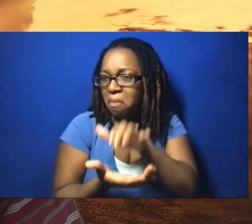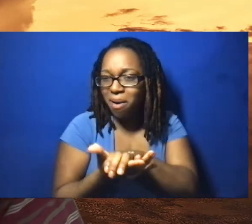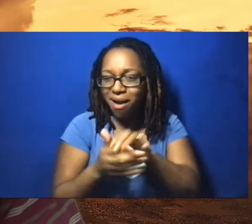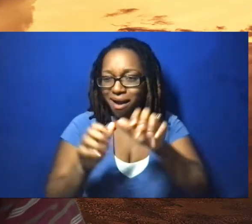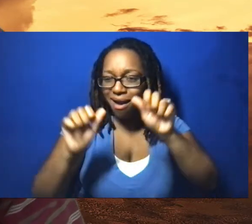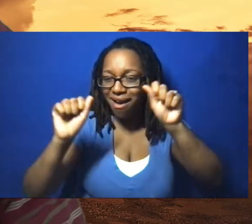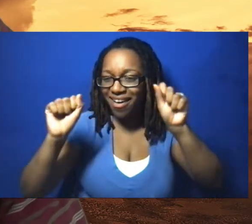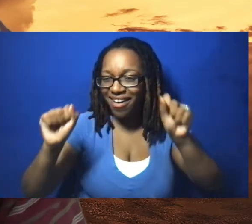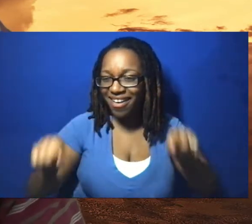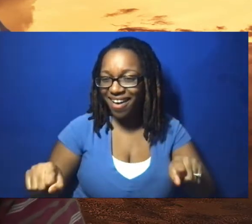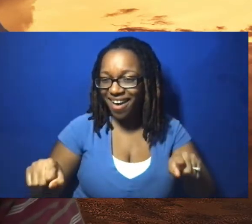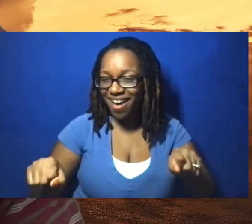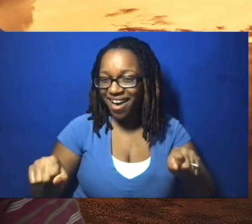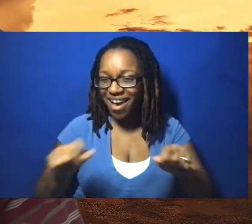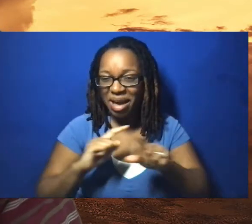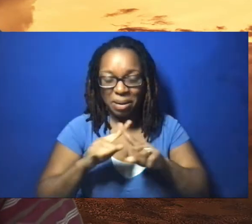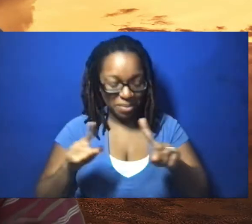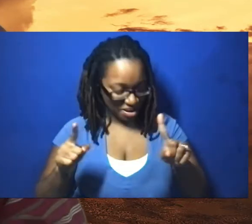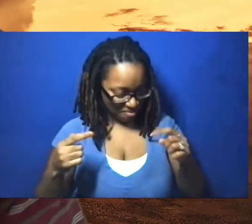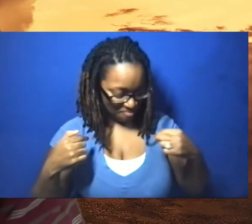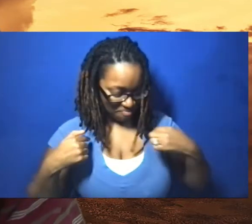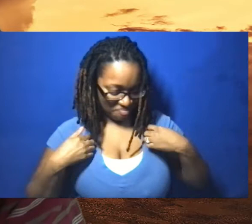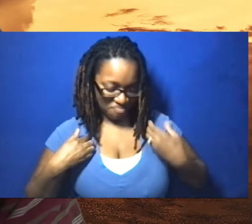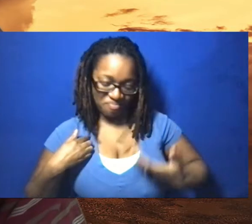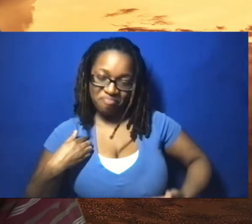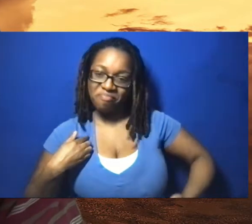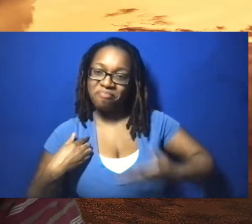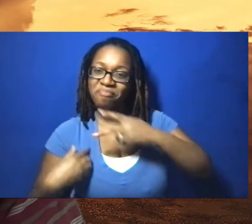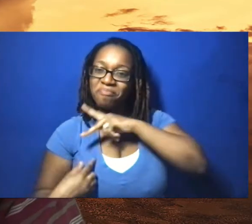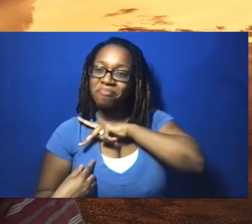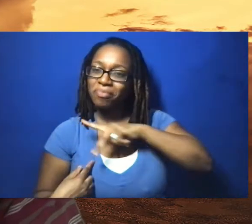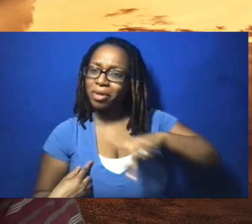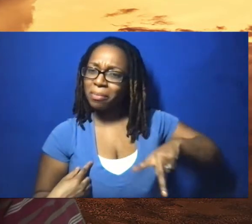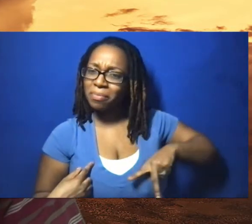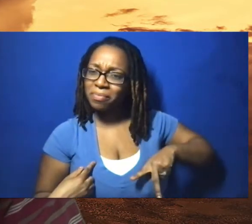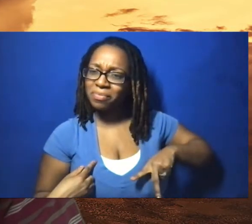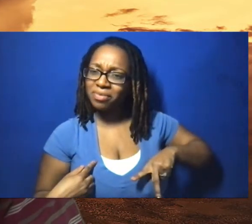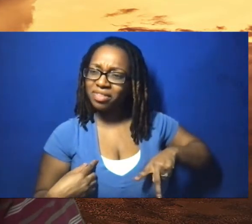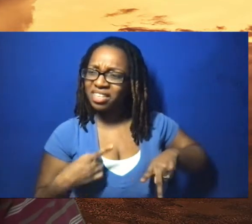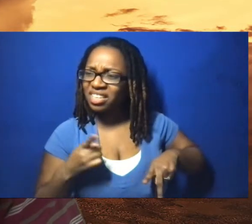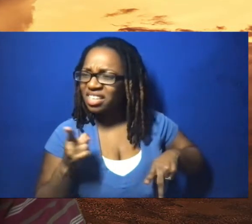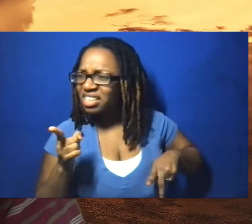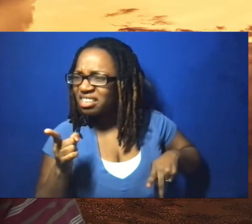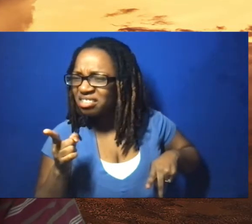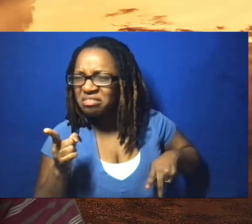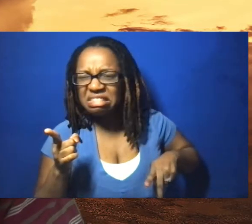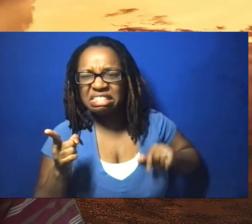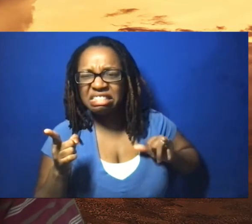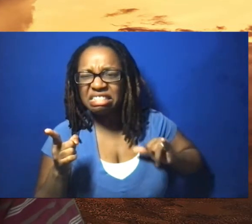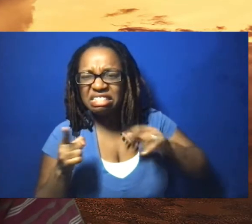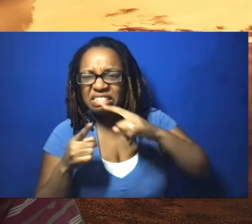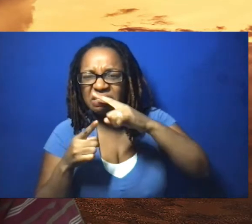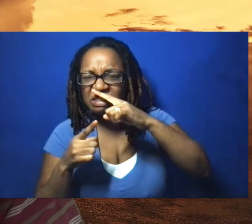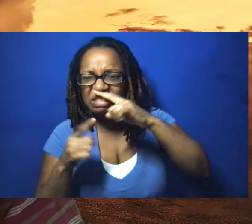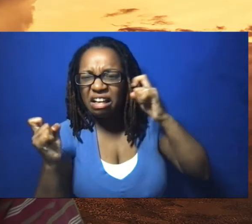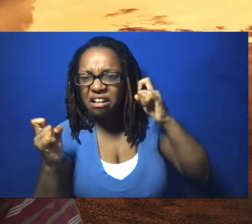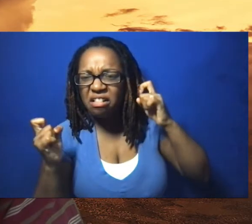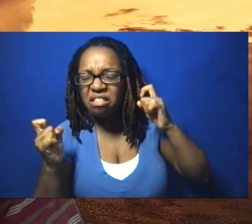but I am a princess and he is so ugly.